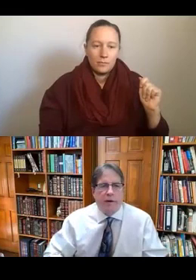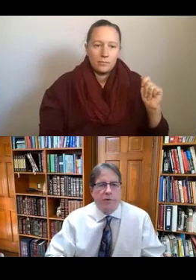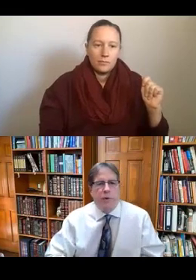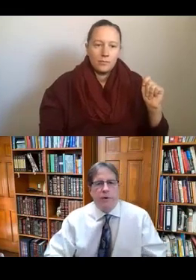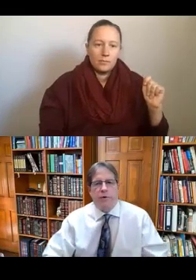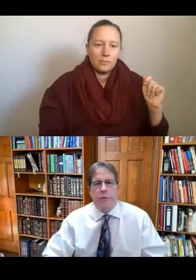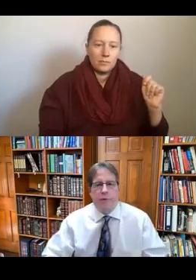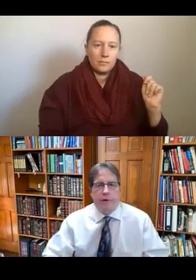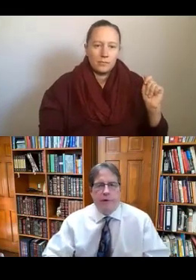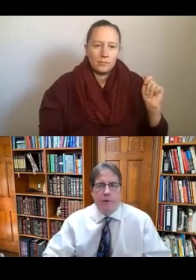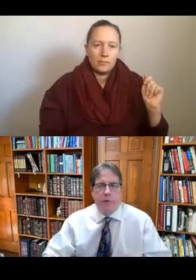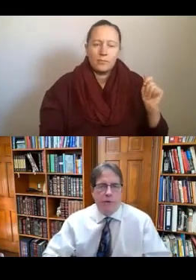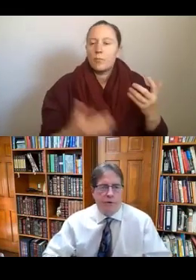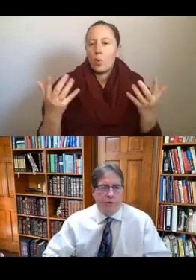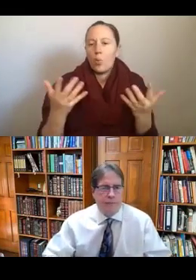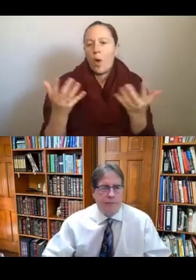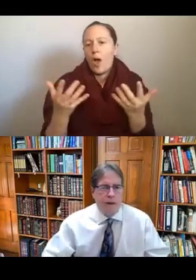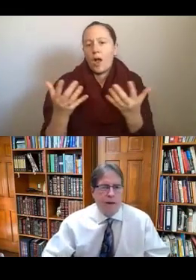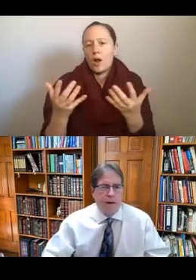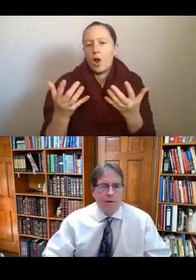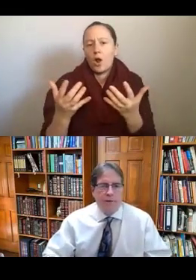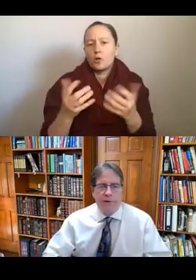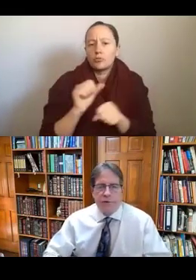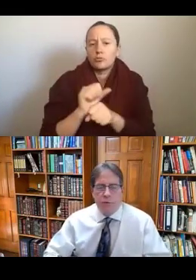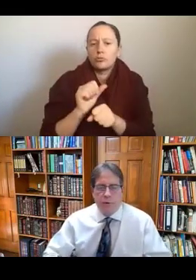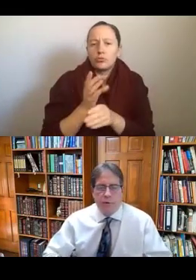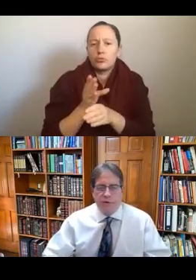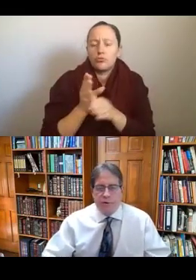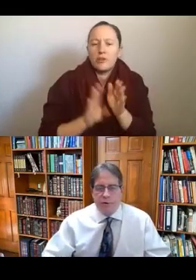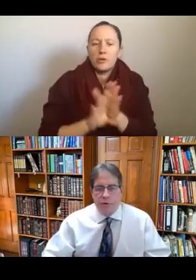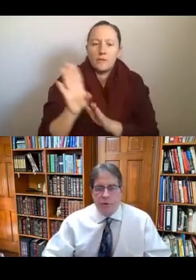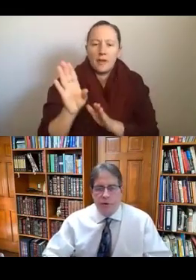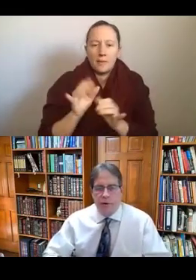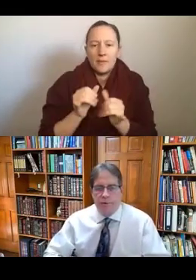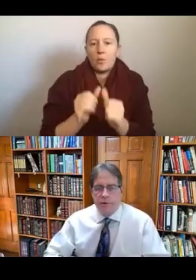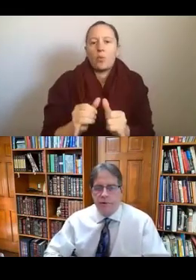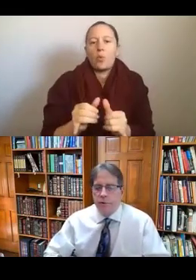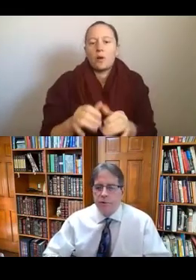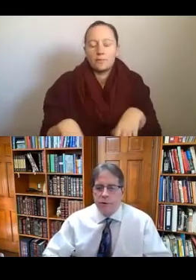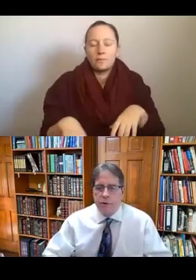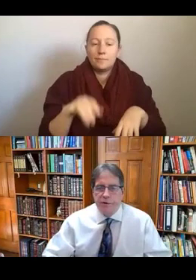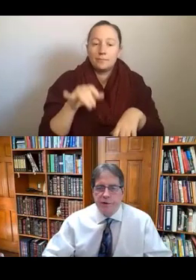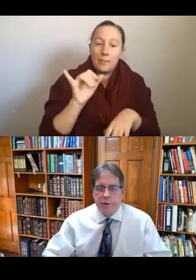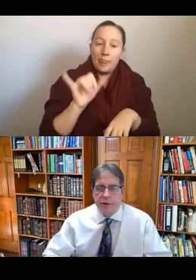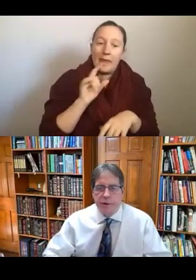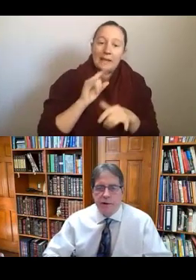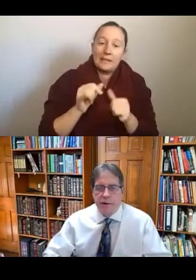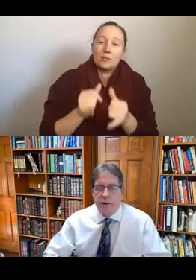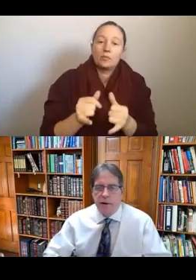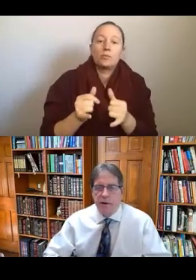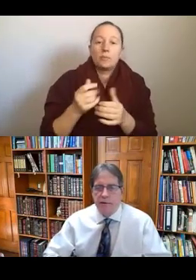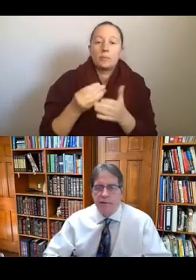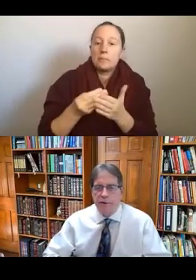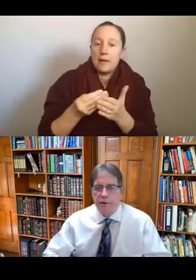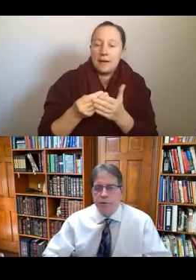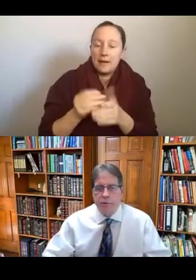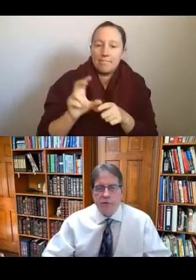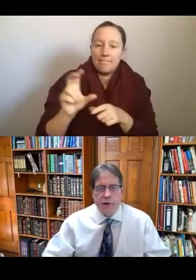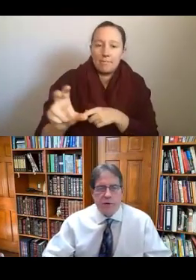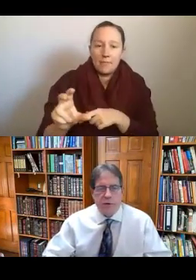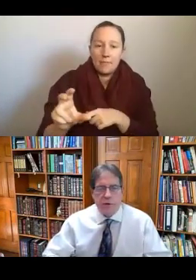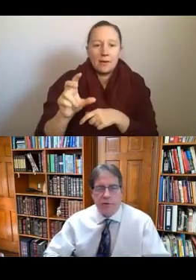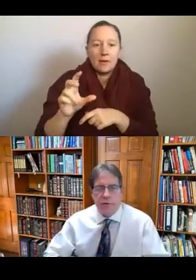All right, so what are career development awards? These are awards to individuals who are generally at the